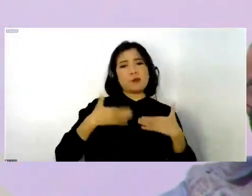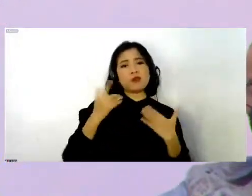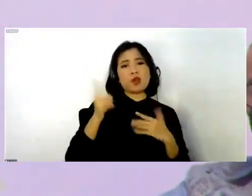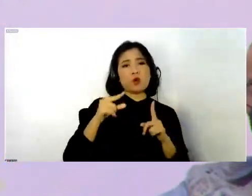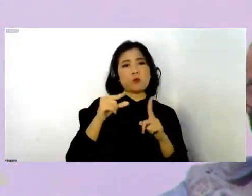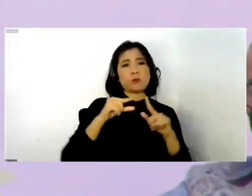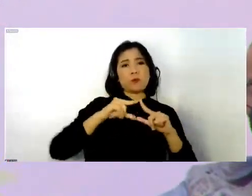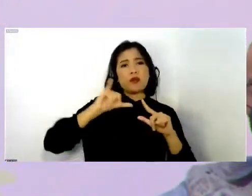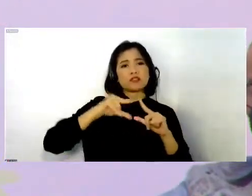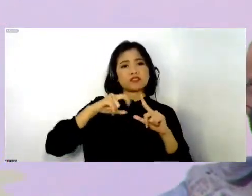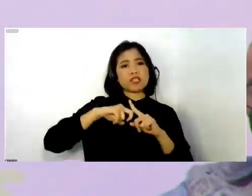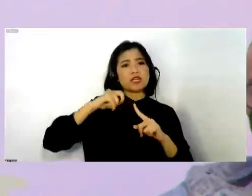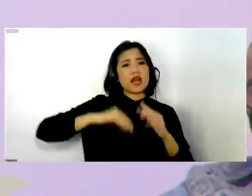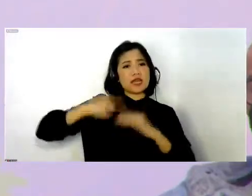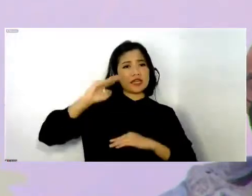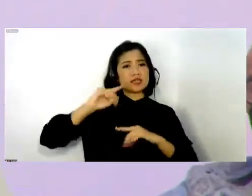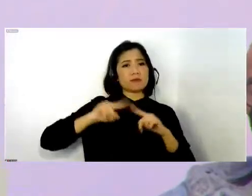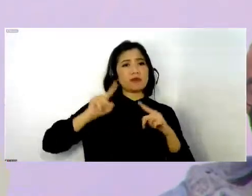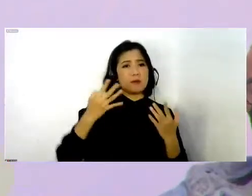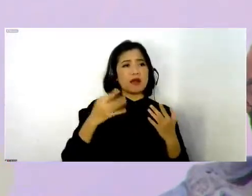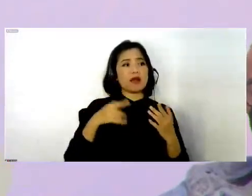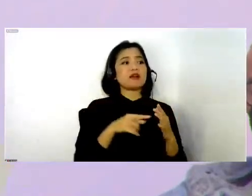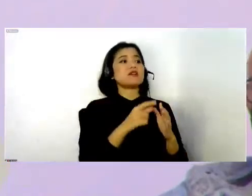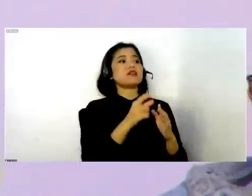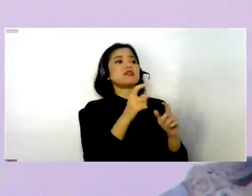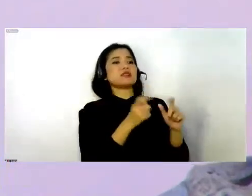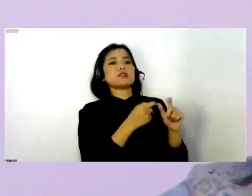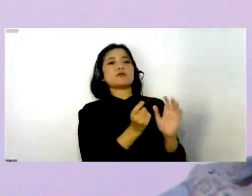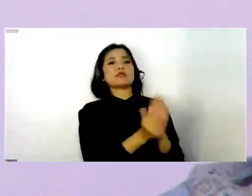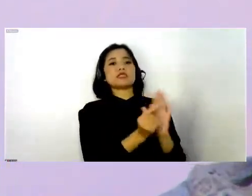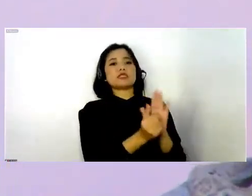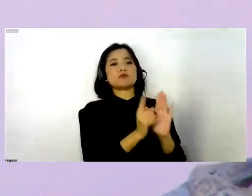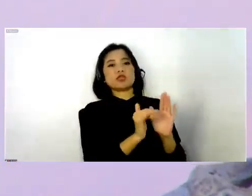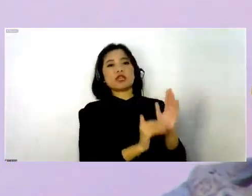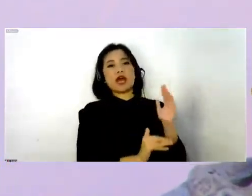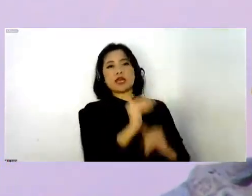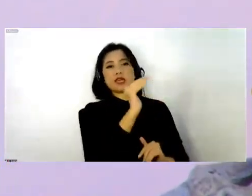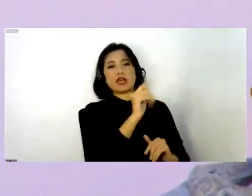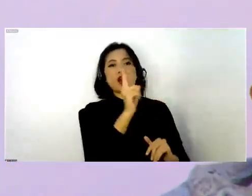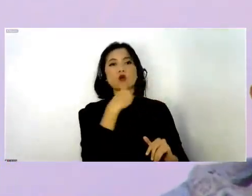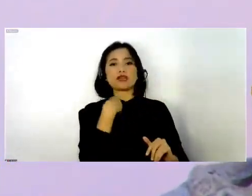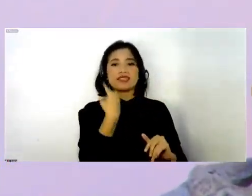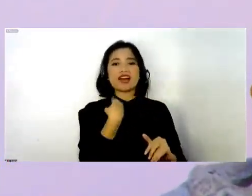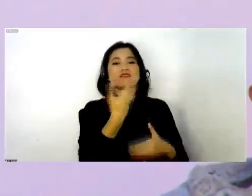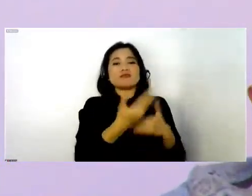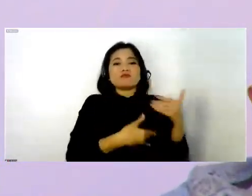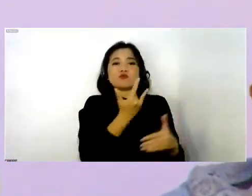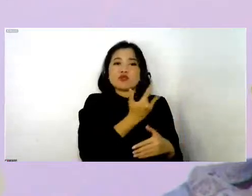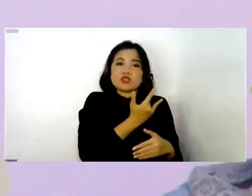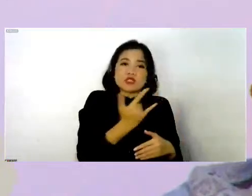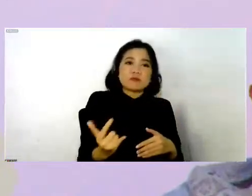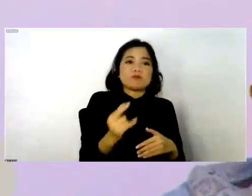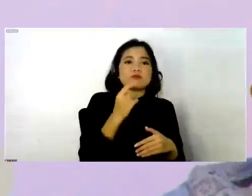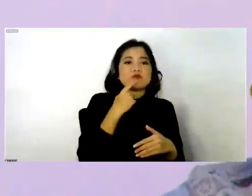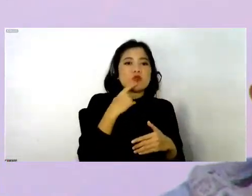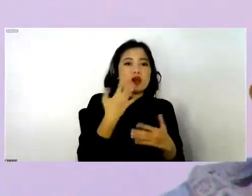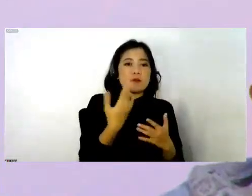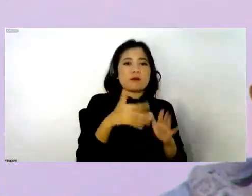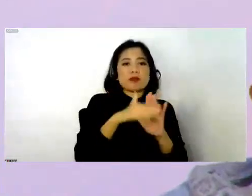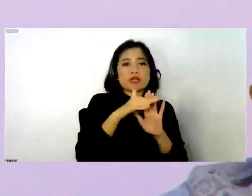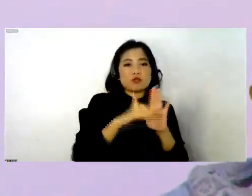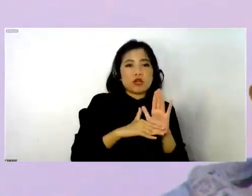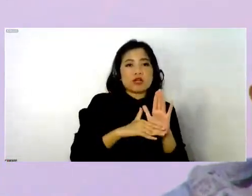about stunting. People do not realize that our stunting at that time was more than 30%,